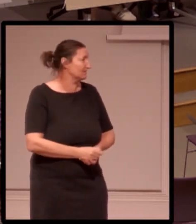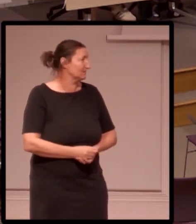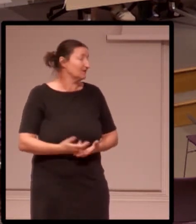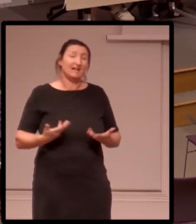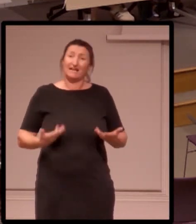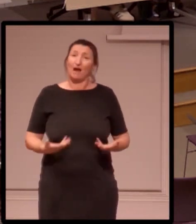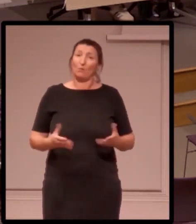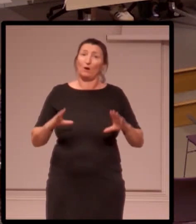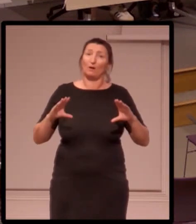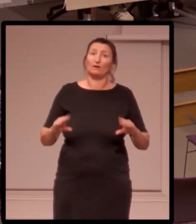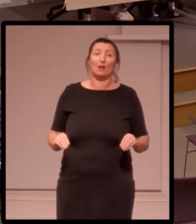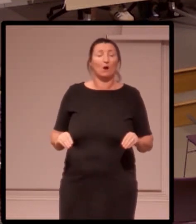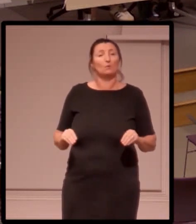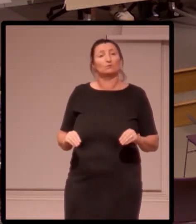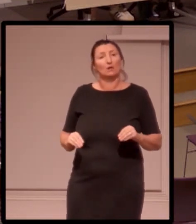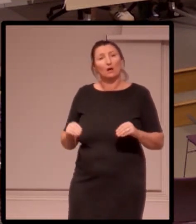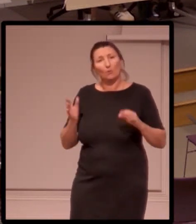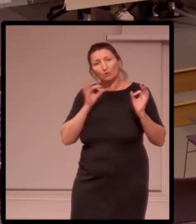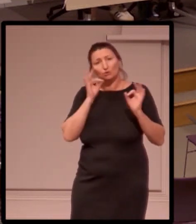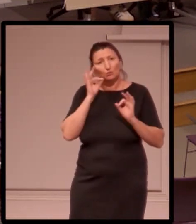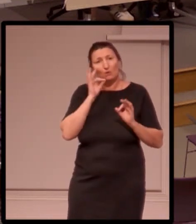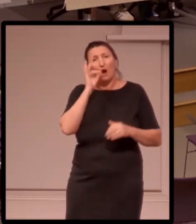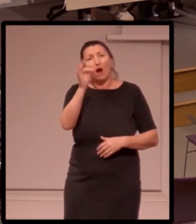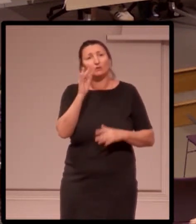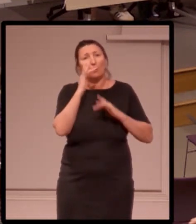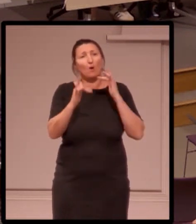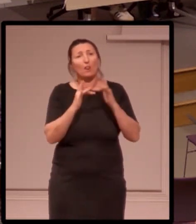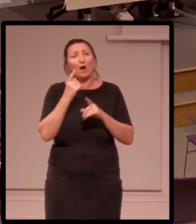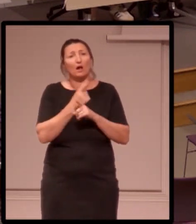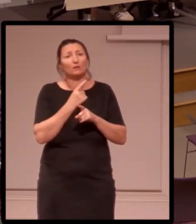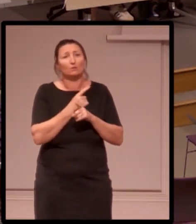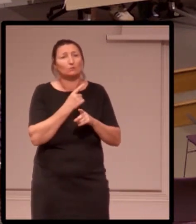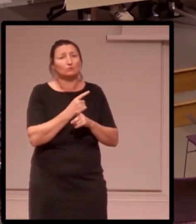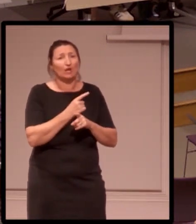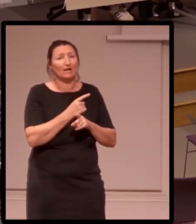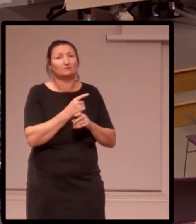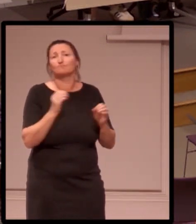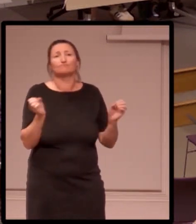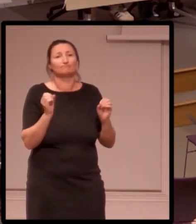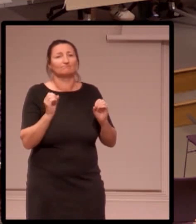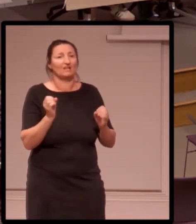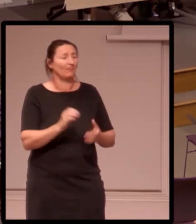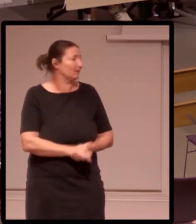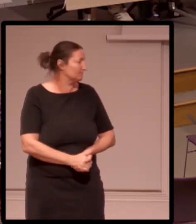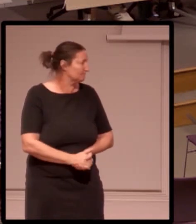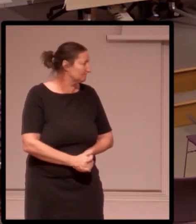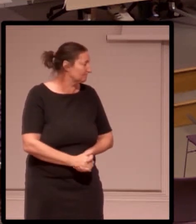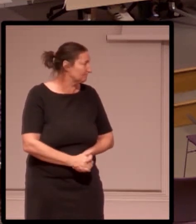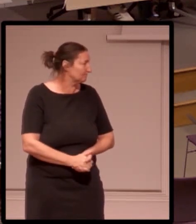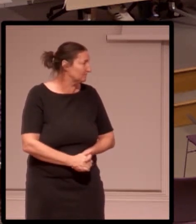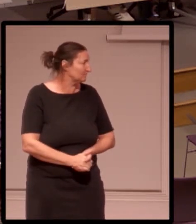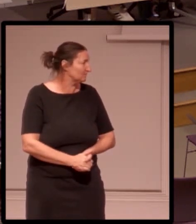a close. I'll just check in with Sarah there, whether we've had anything else on the Zoom chat. No, there's no questions coming on the Zoom. Okay, thanks,